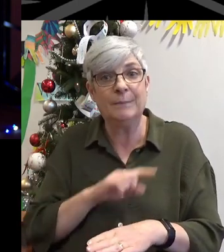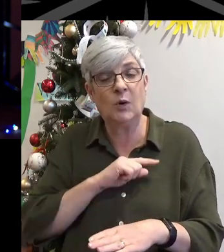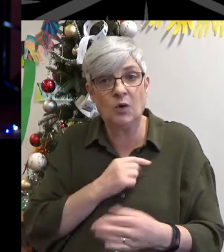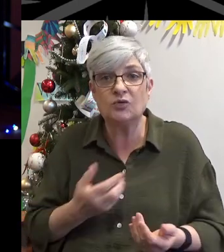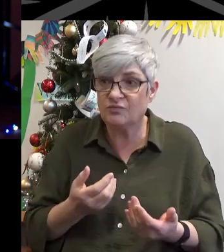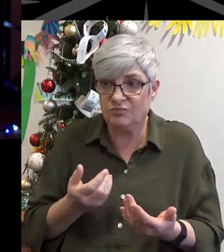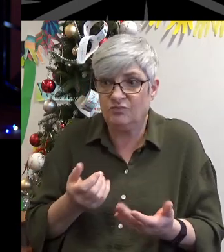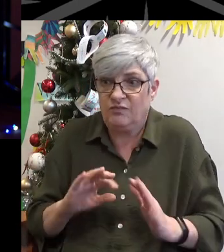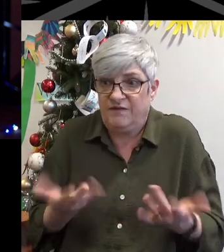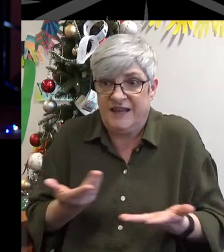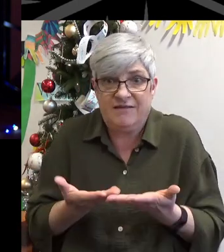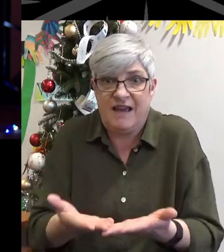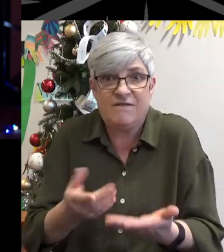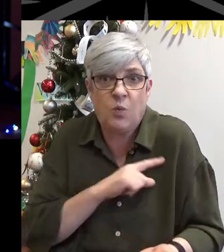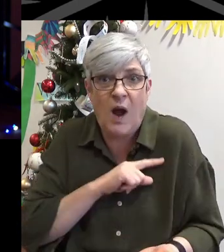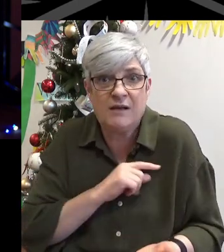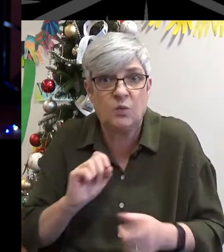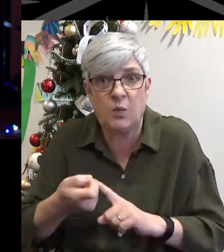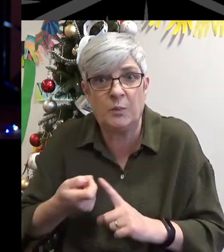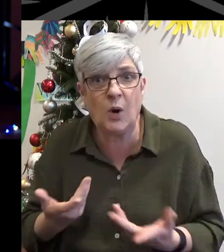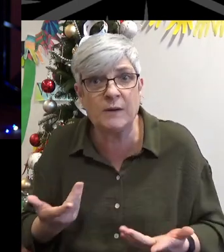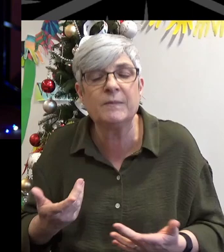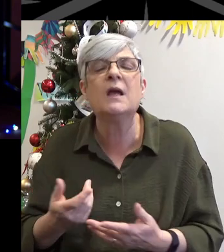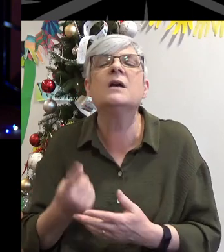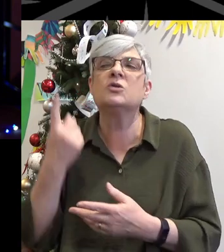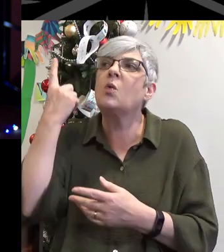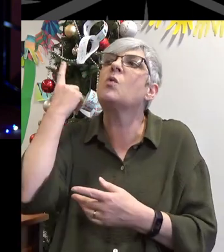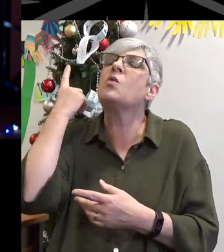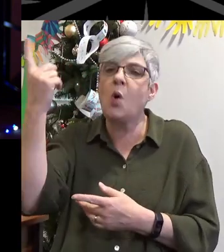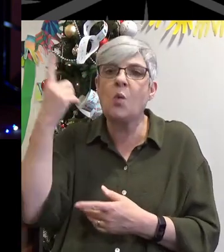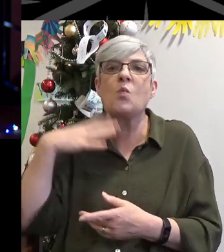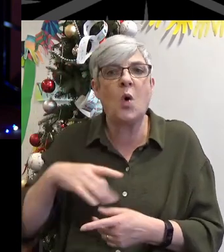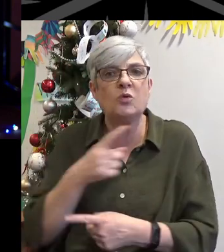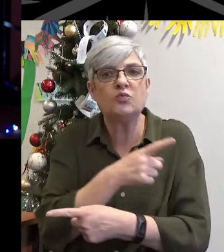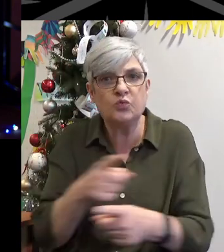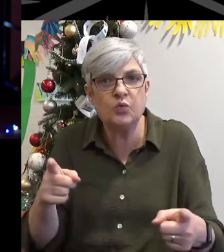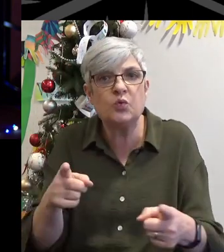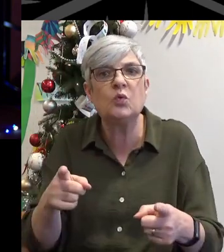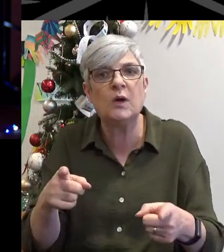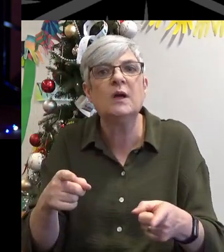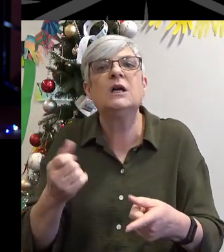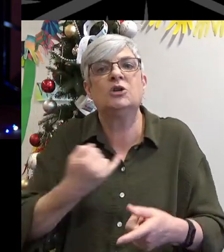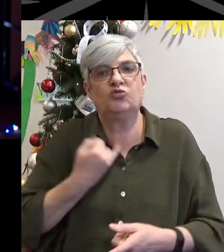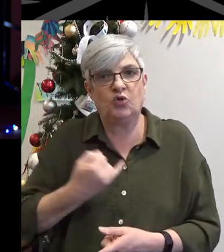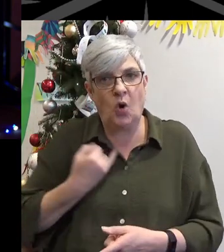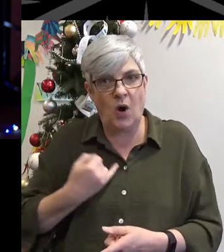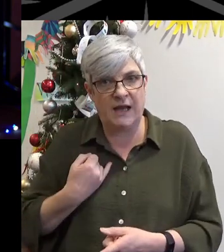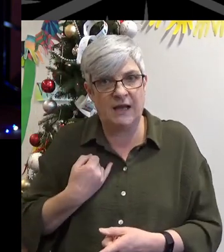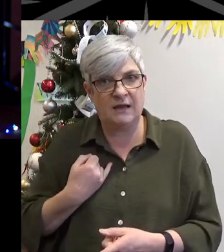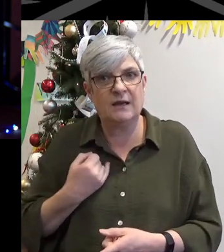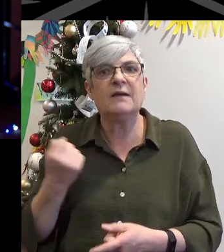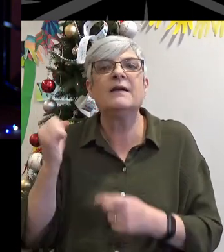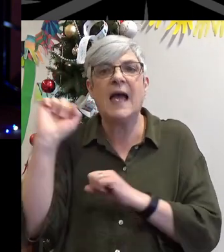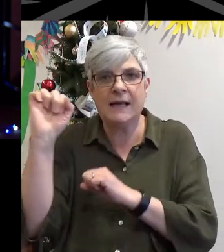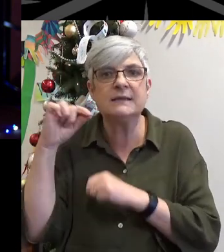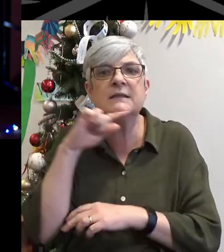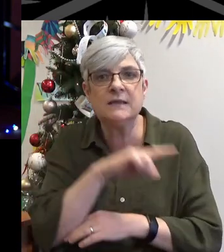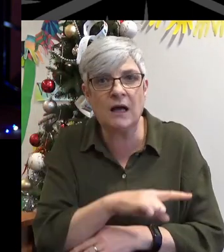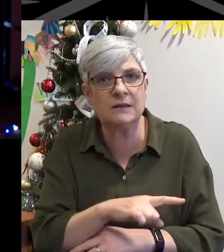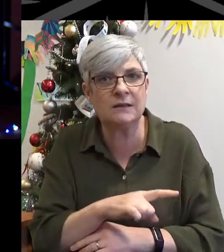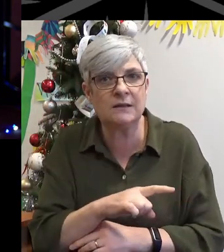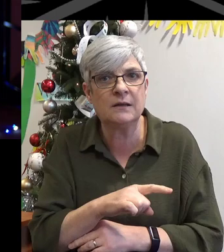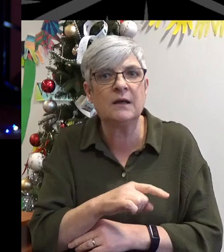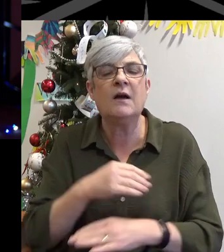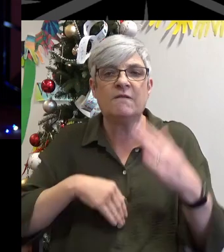God, too, wants us to enjoy what he has got us for Christmas and for all of life. His Son, life in all